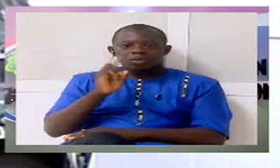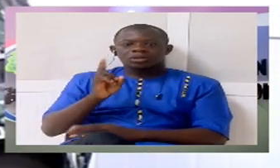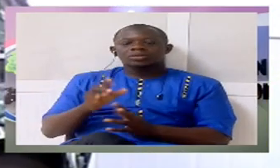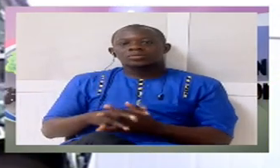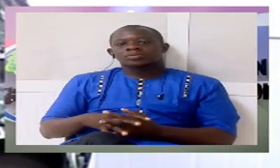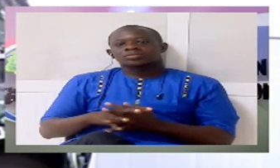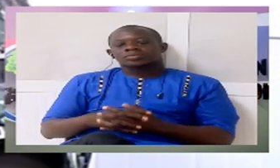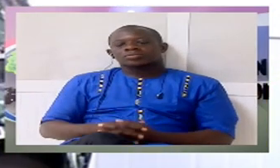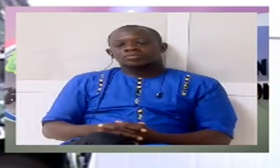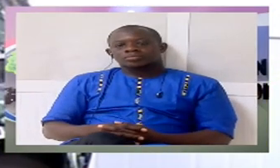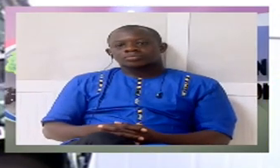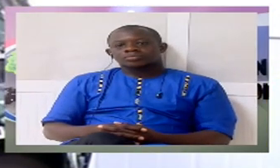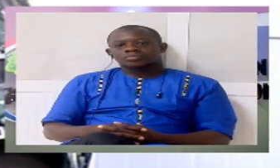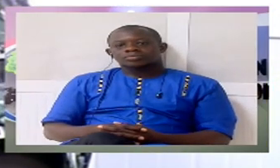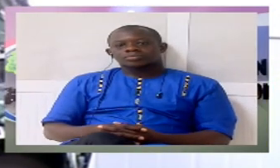wax.